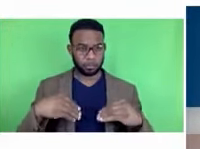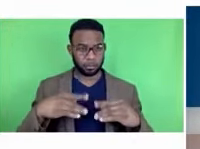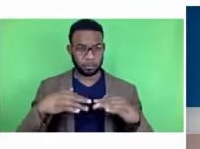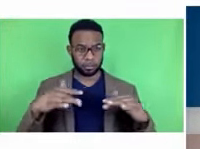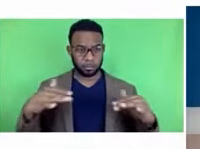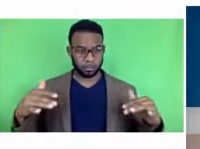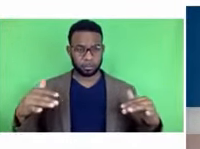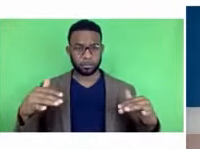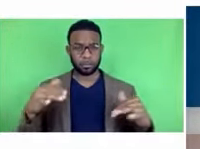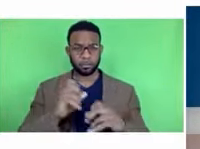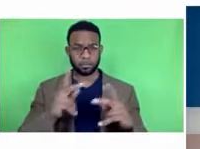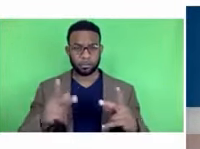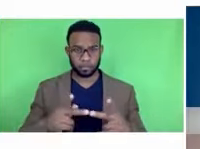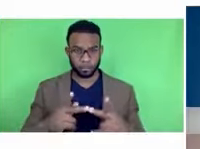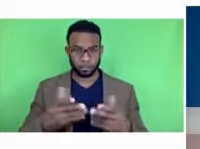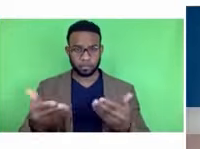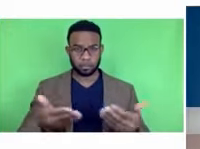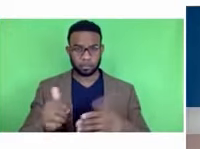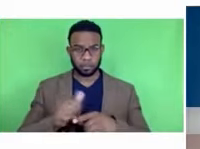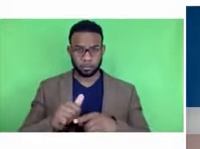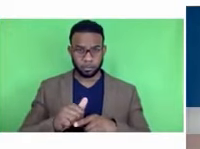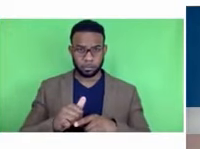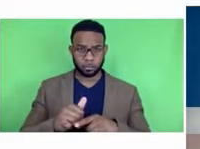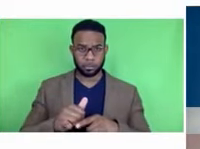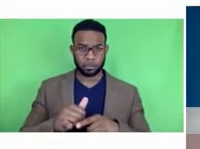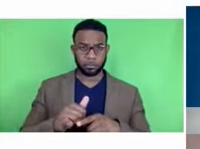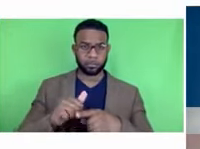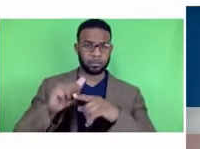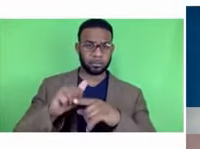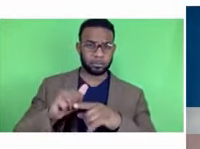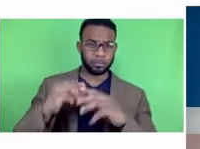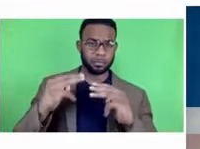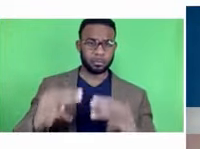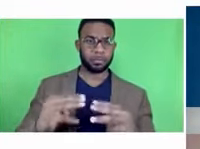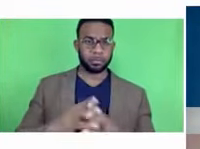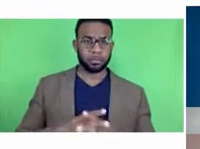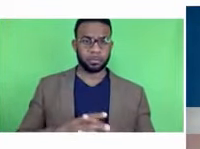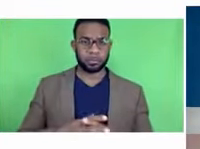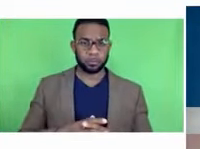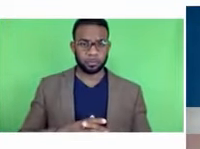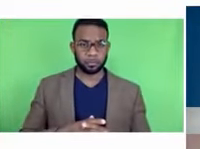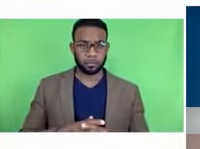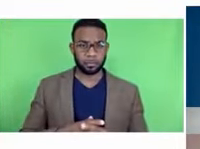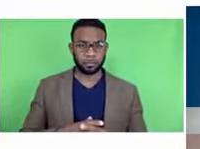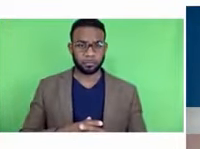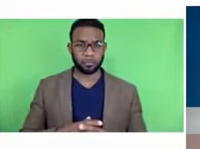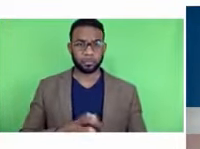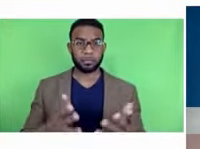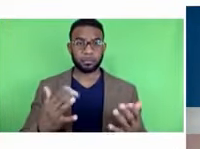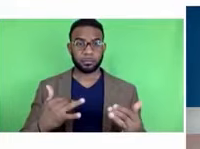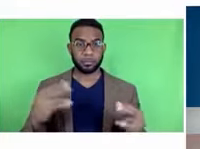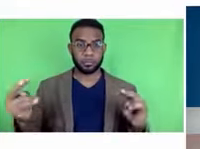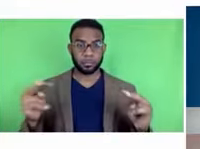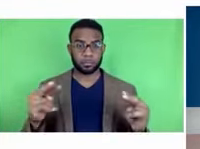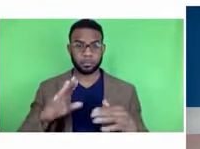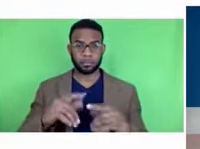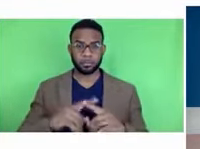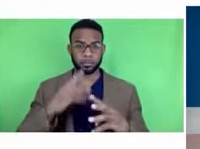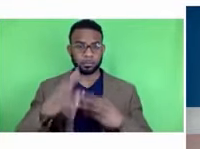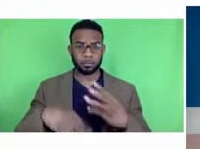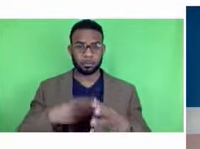of workplaces and hiring practices and training methodologies. Now we're looking at a whole different world